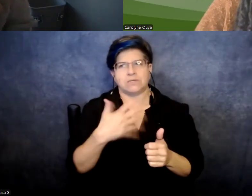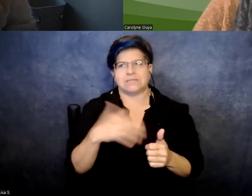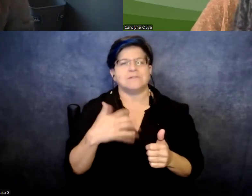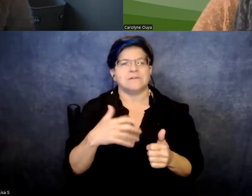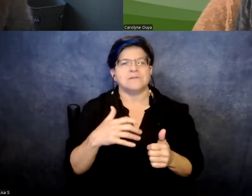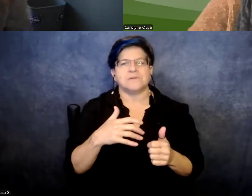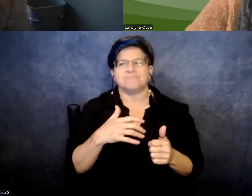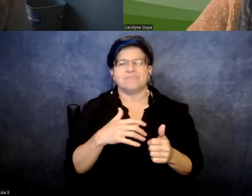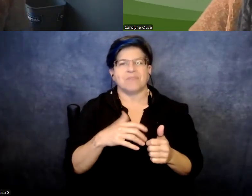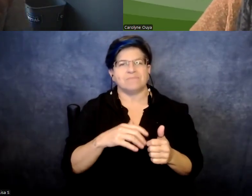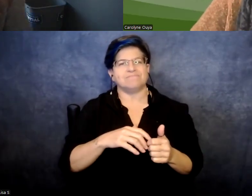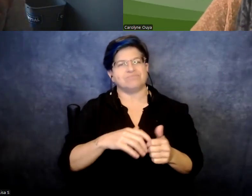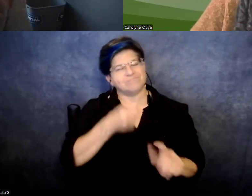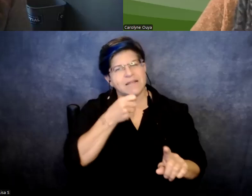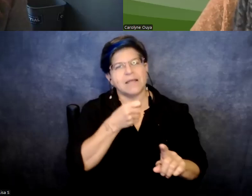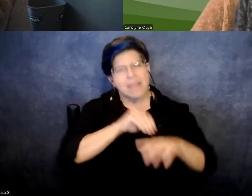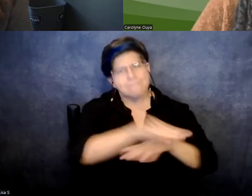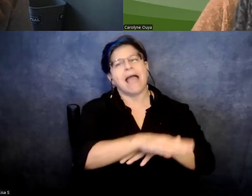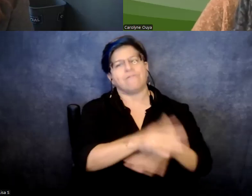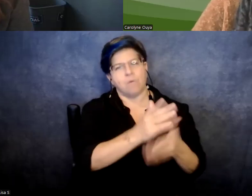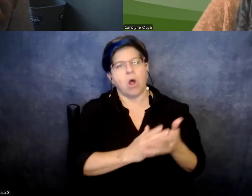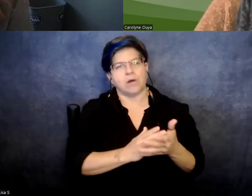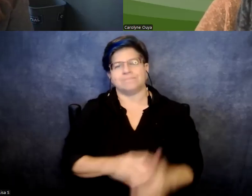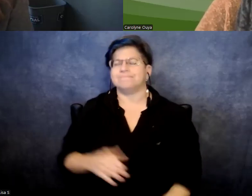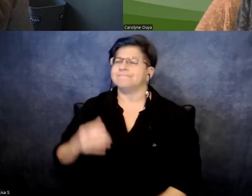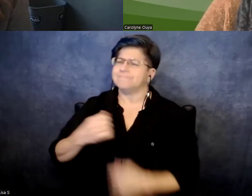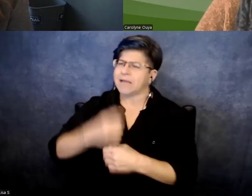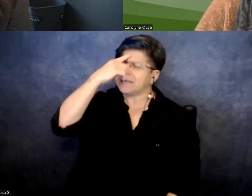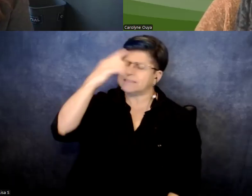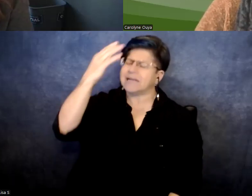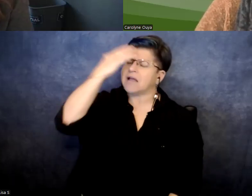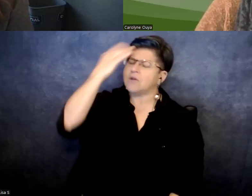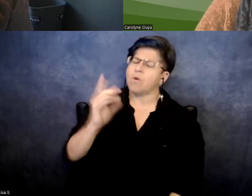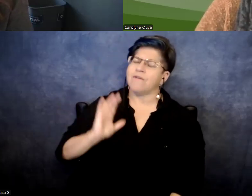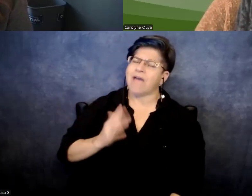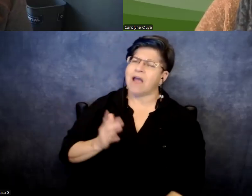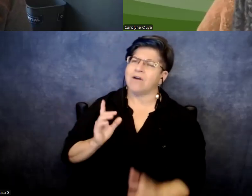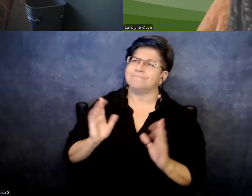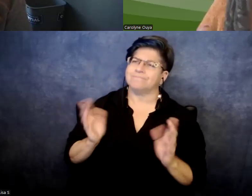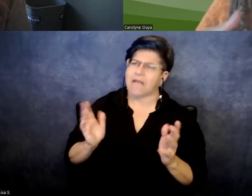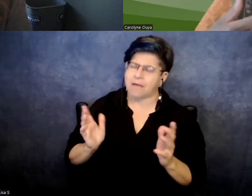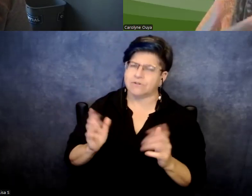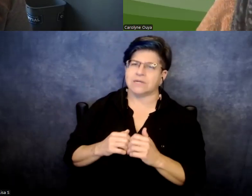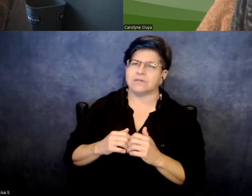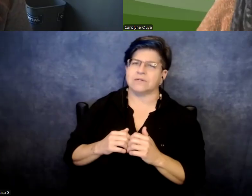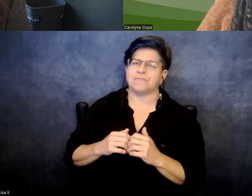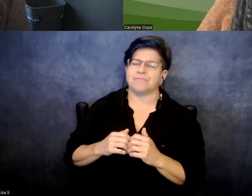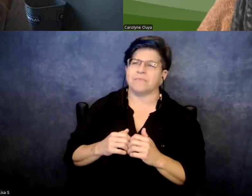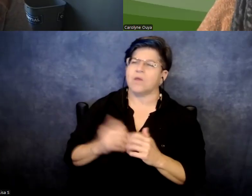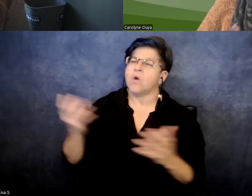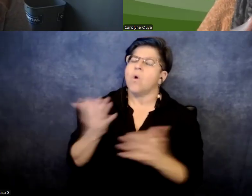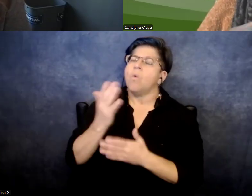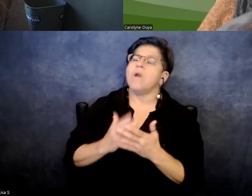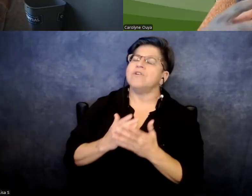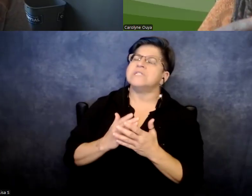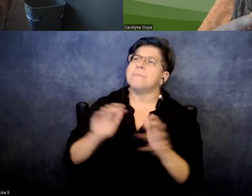Mm. That makes sense. And I know in one of our conversations you said that or what are some of the